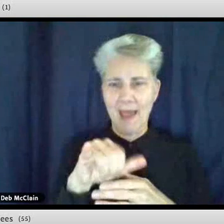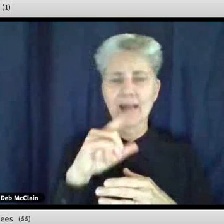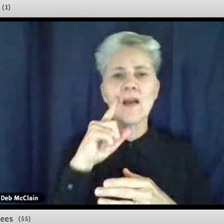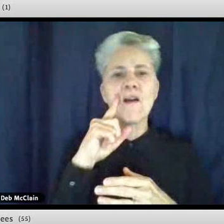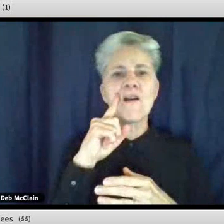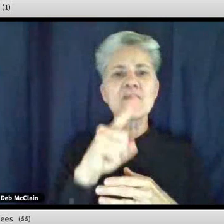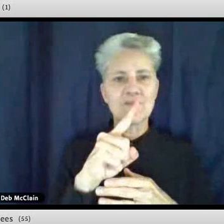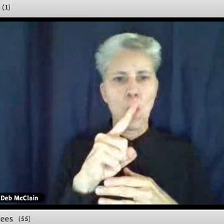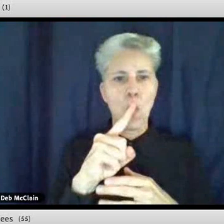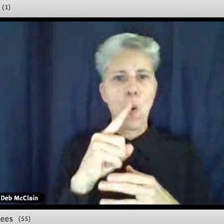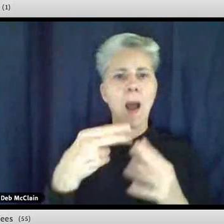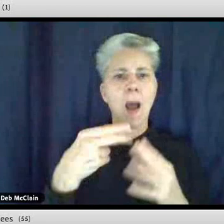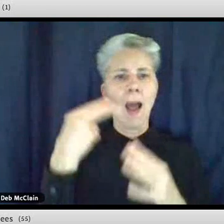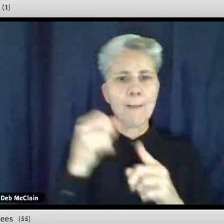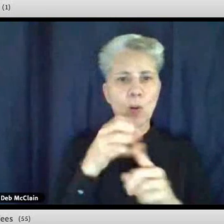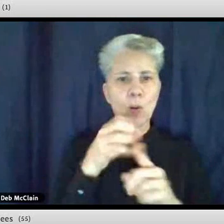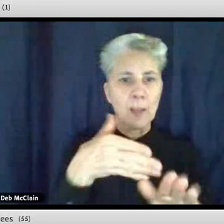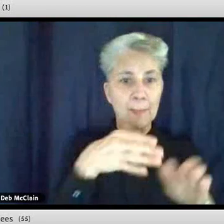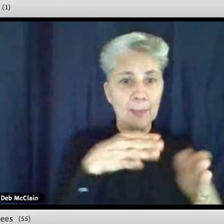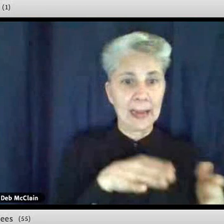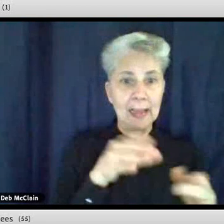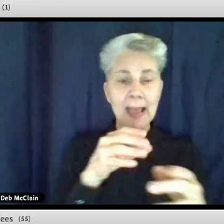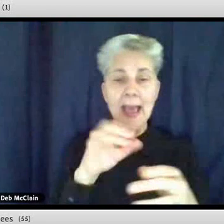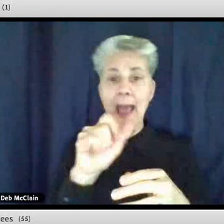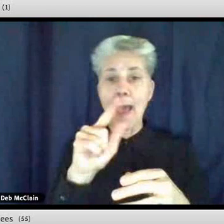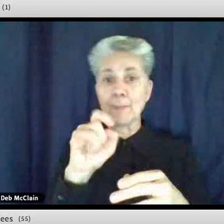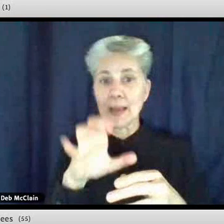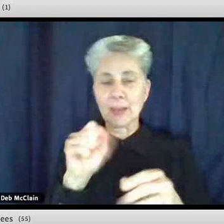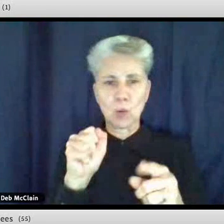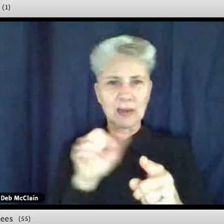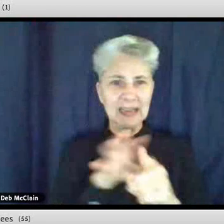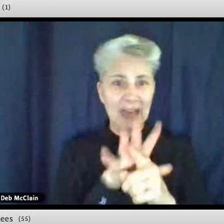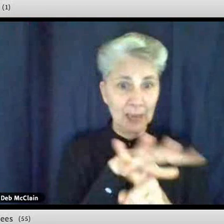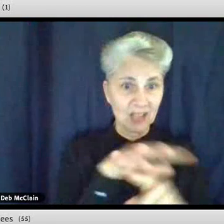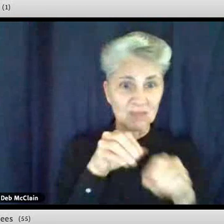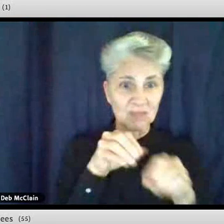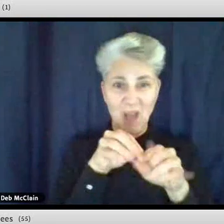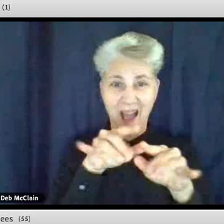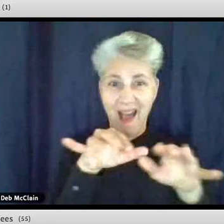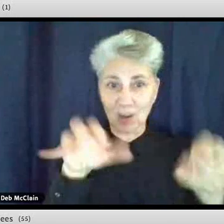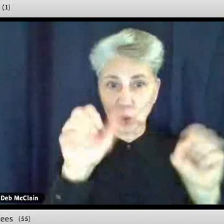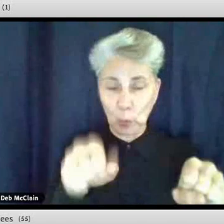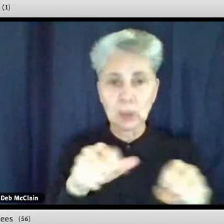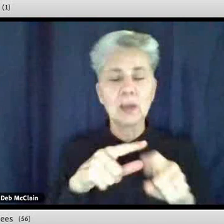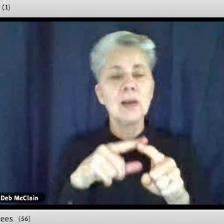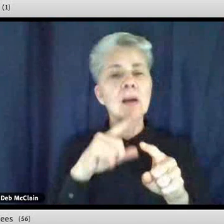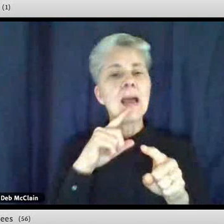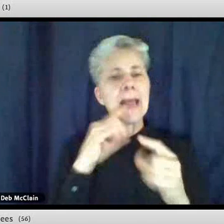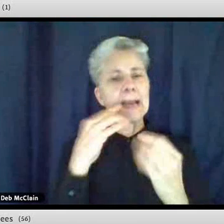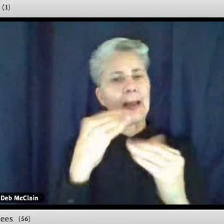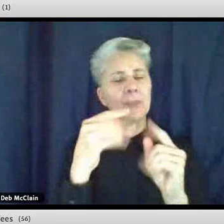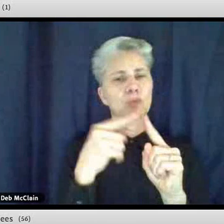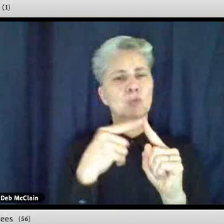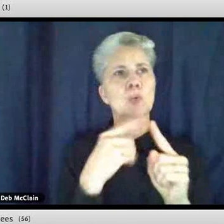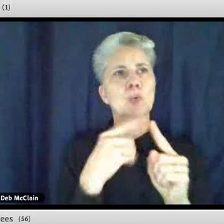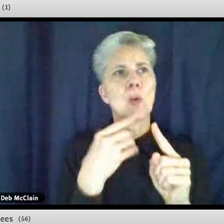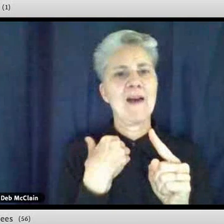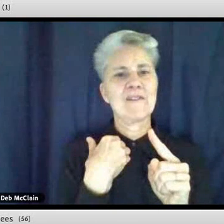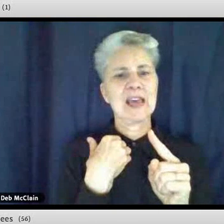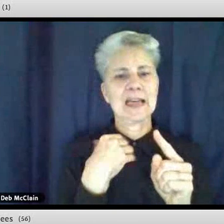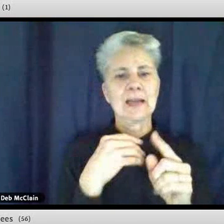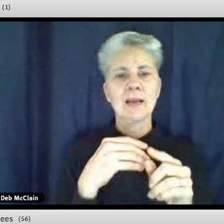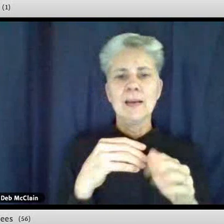high morbidity, epidemic, or contamination. And they also have limited to only having essential